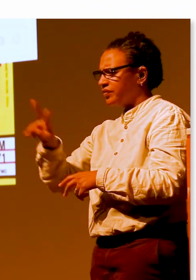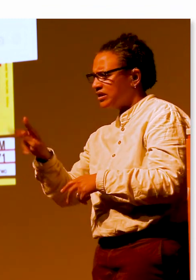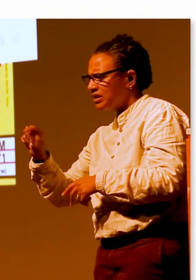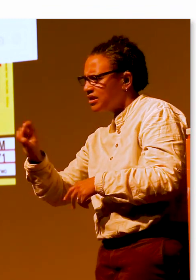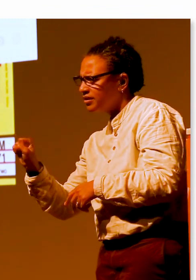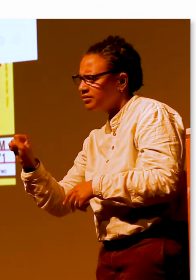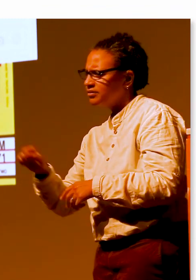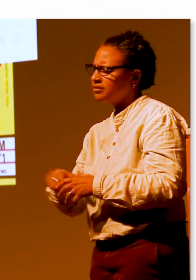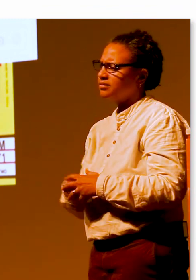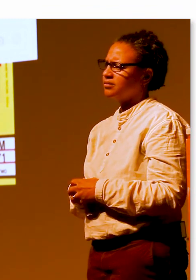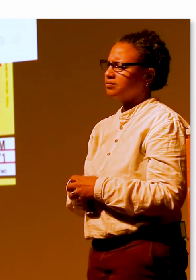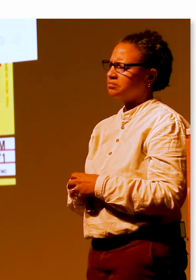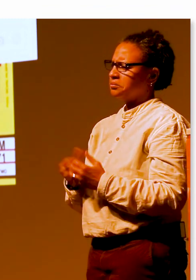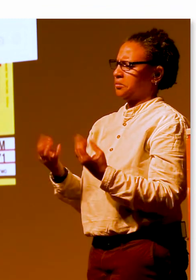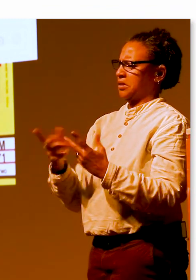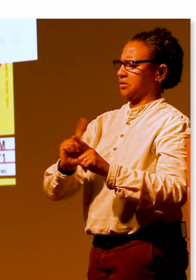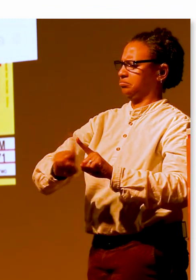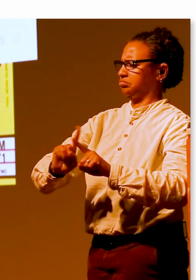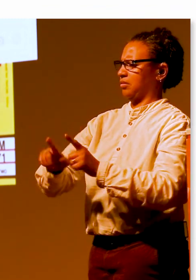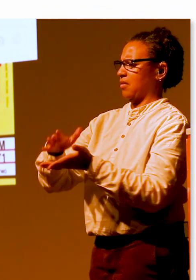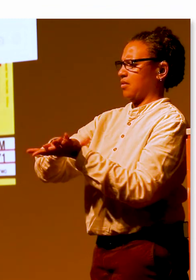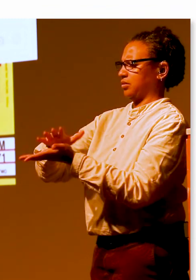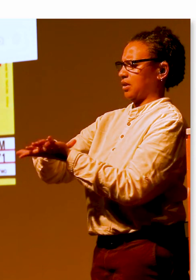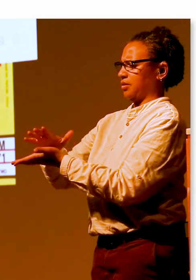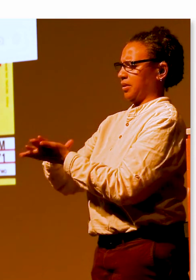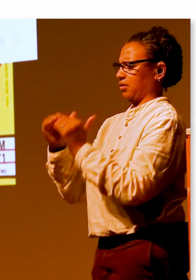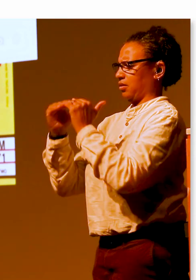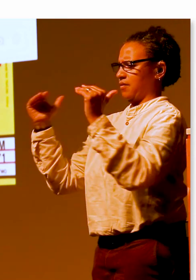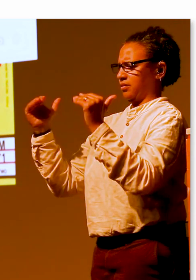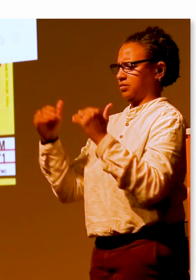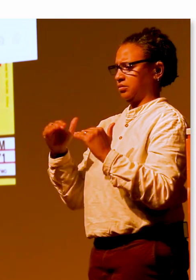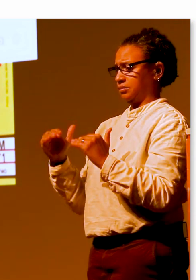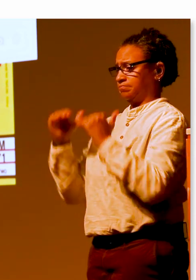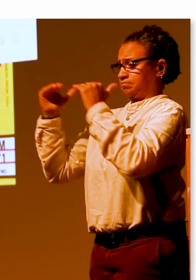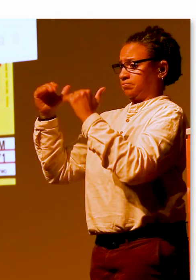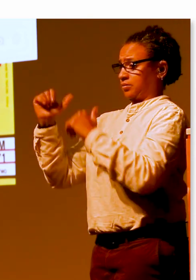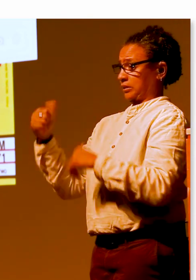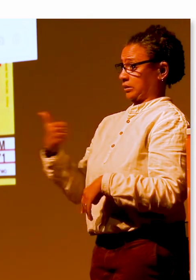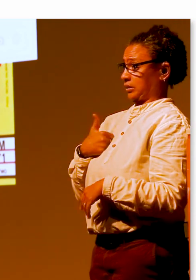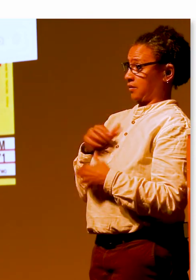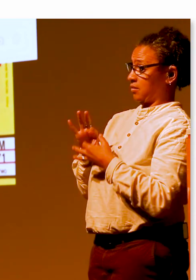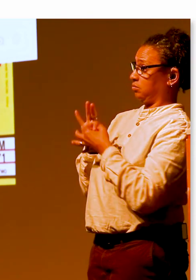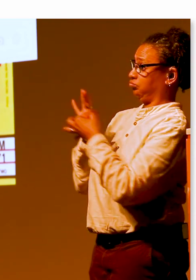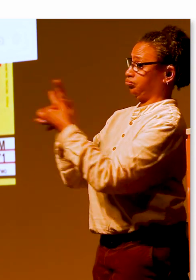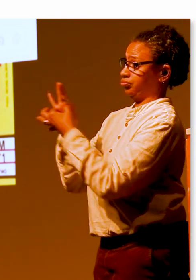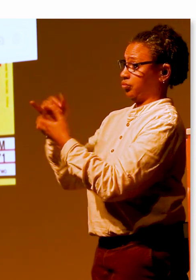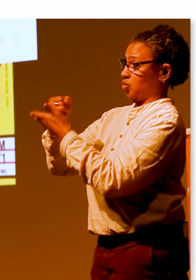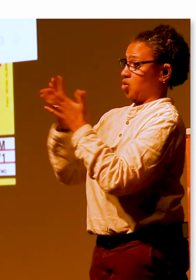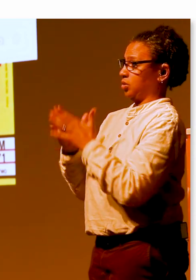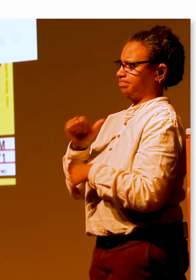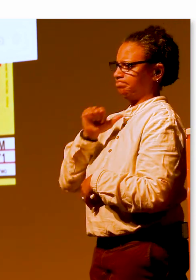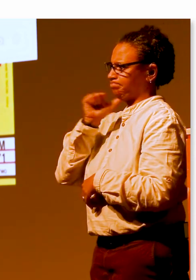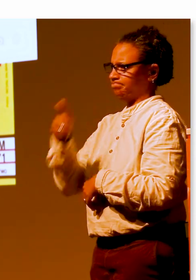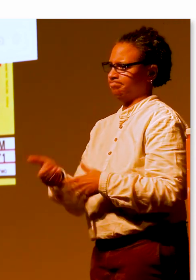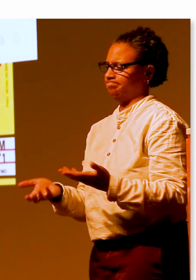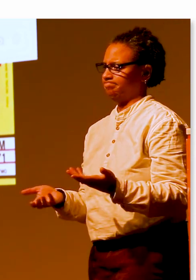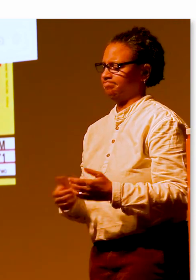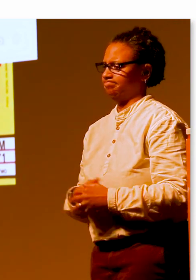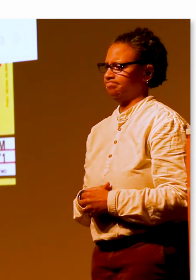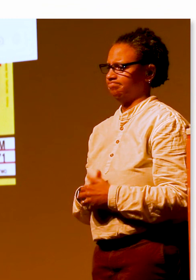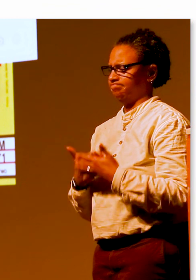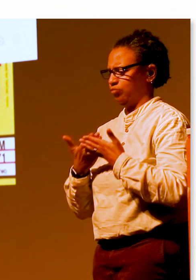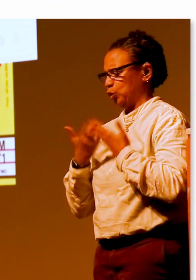But more than that, I also wasn't seeing myself reflected back. And so in February of 2011, I reached out to